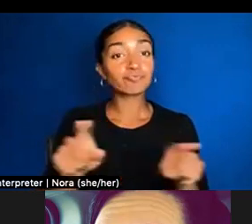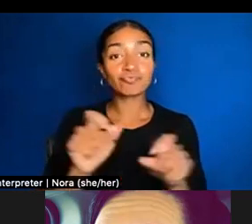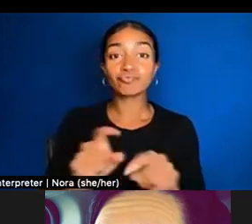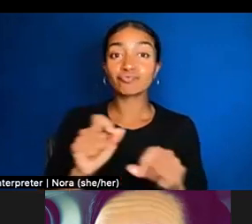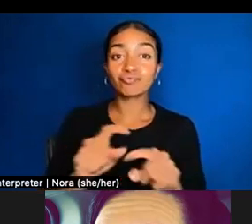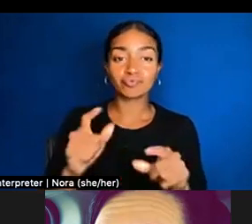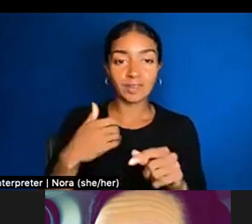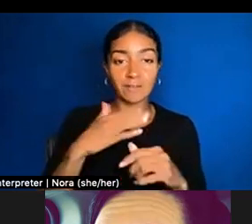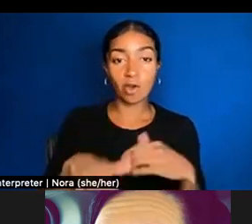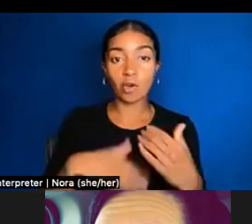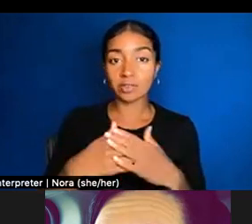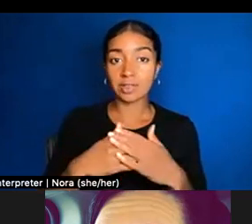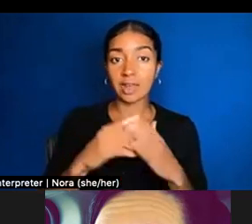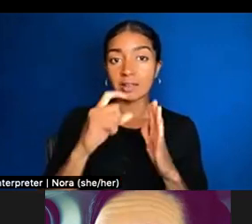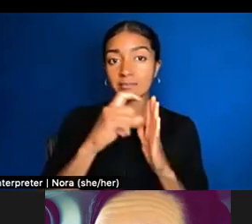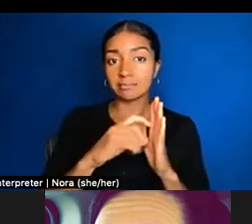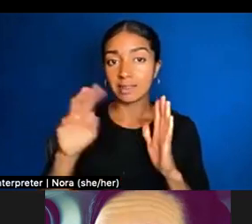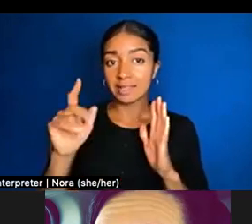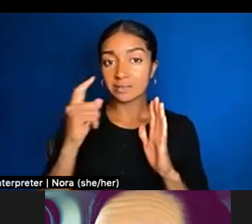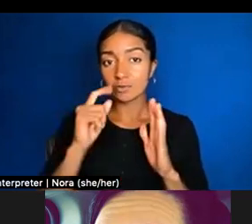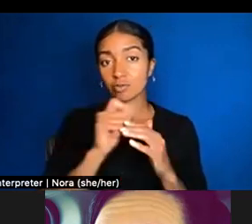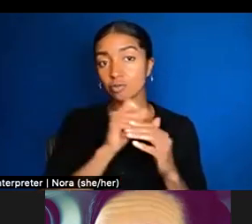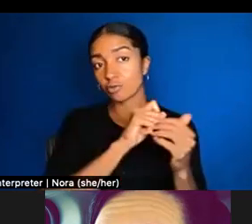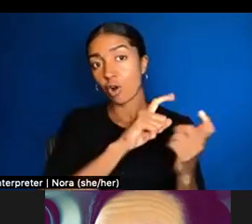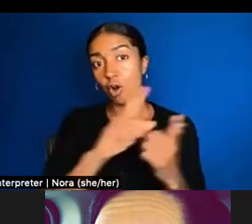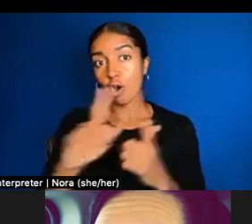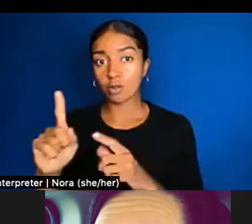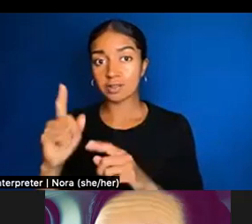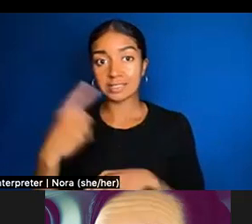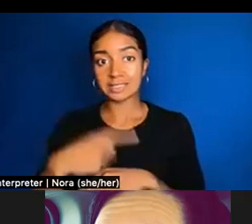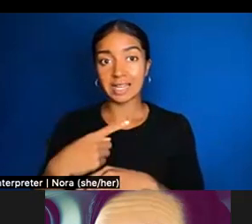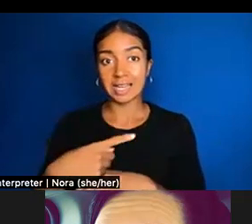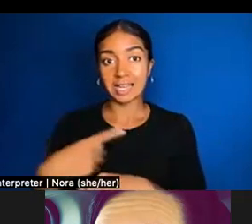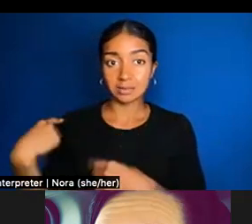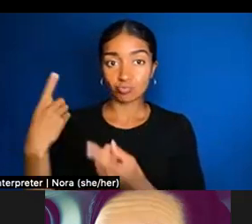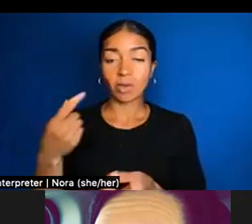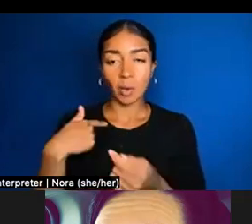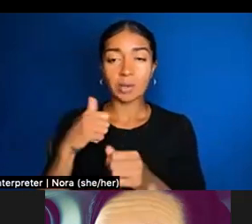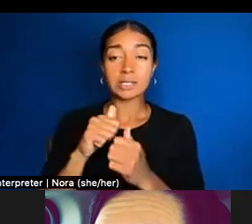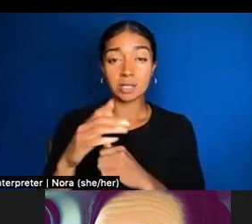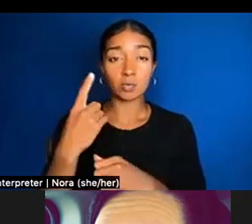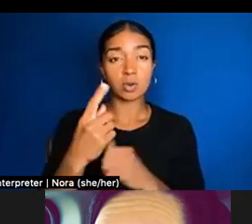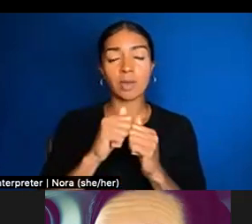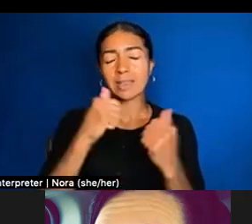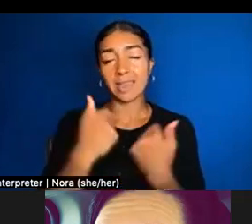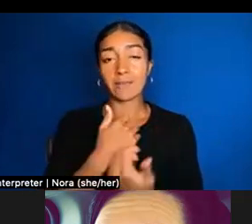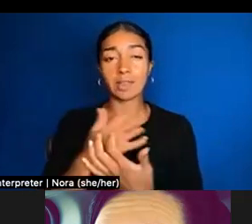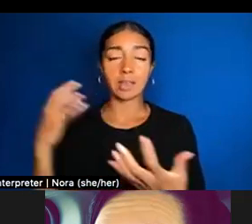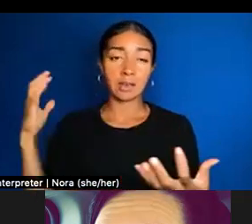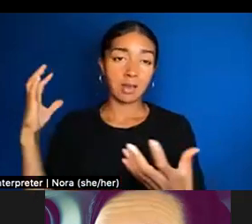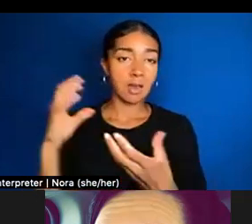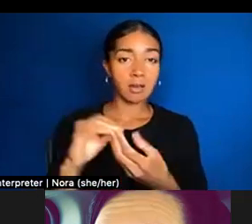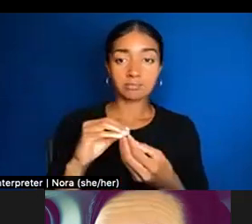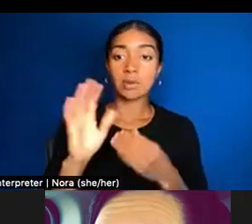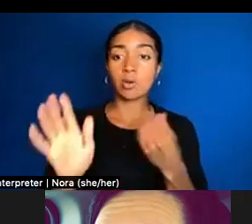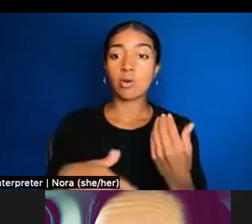to all the days. I'll be sending you a full, like all of it, like all of the PowerPoints,